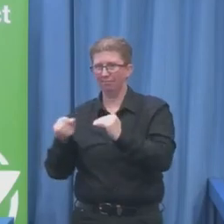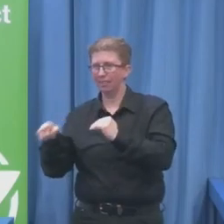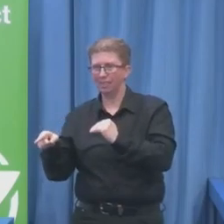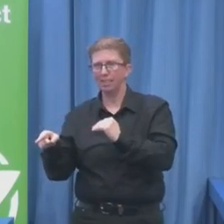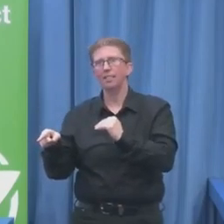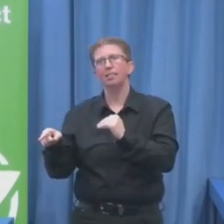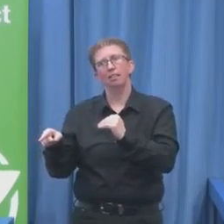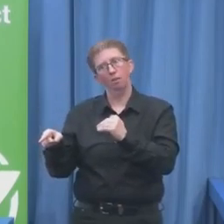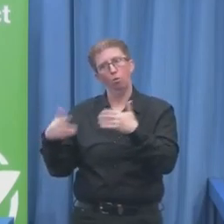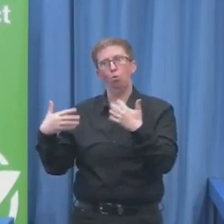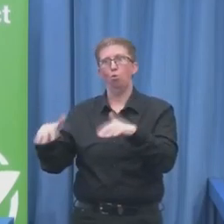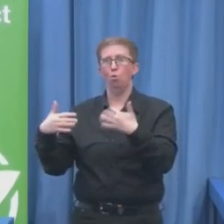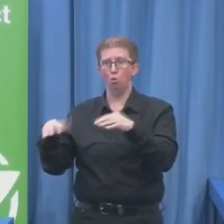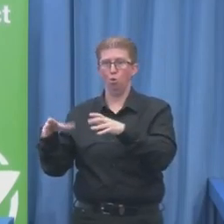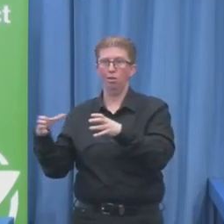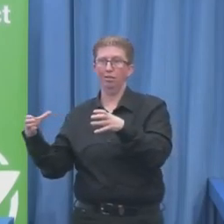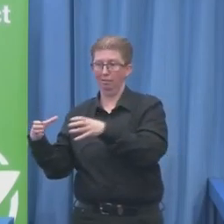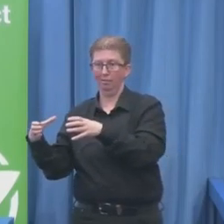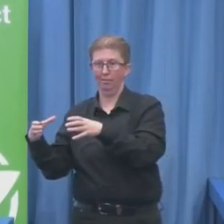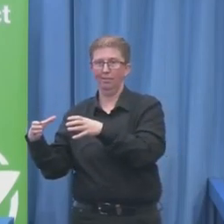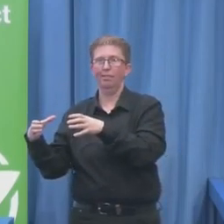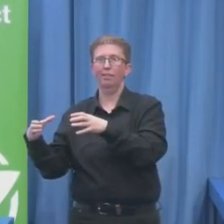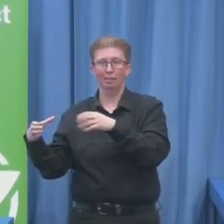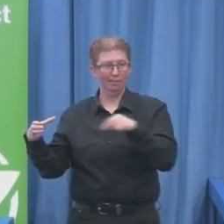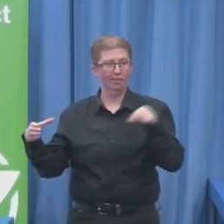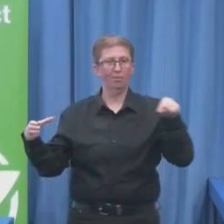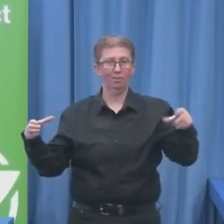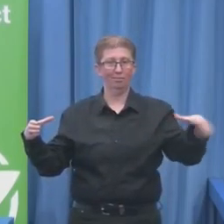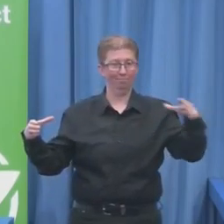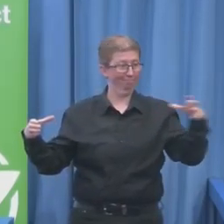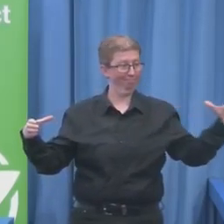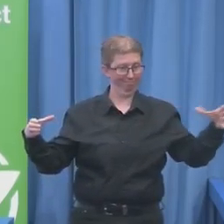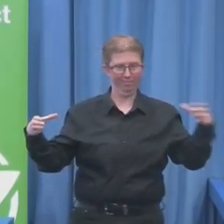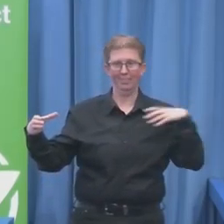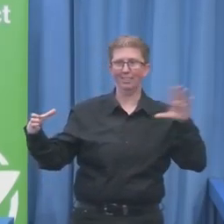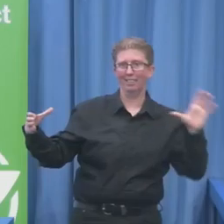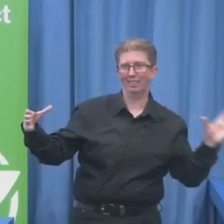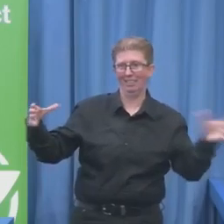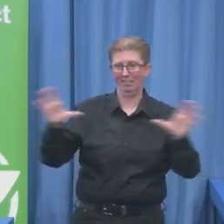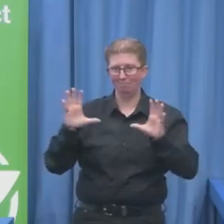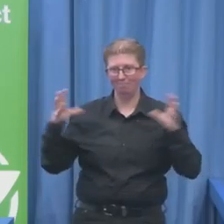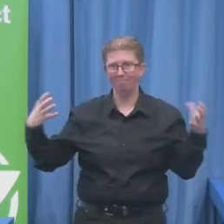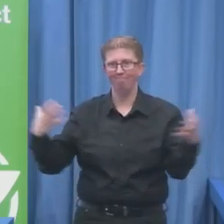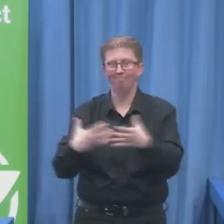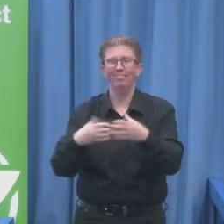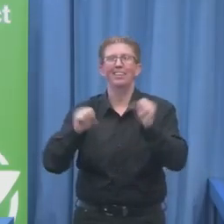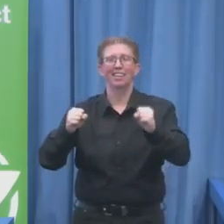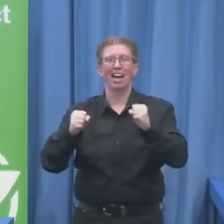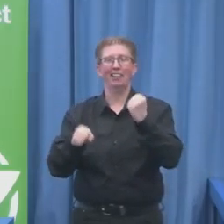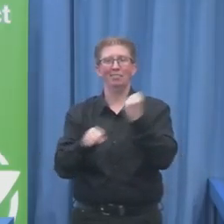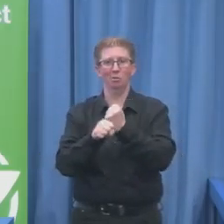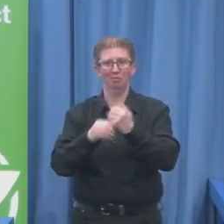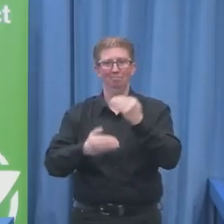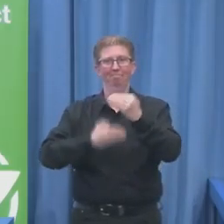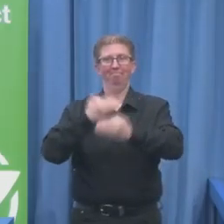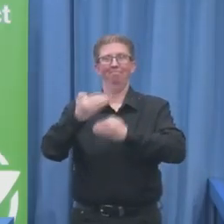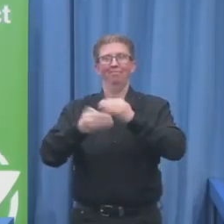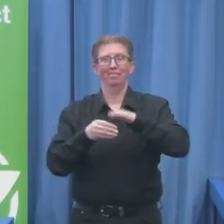these goals and that they enjoyed the development also step by step. that's kind of the...